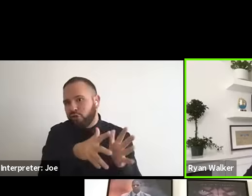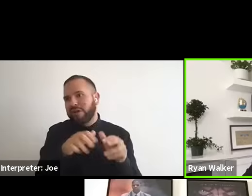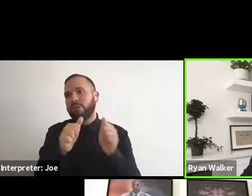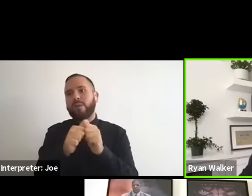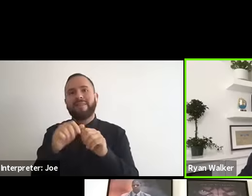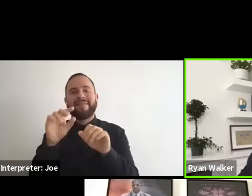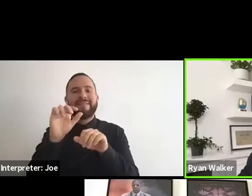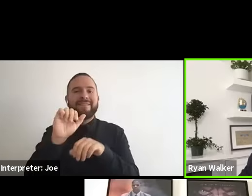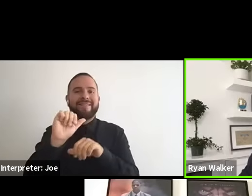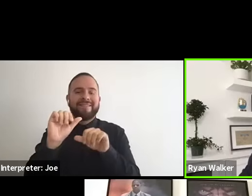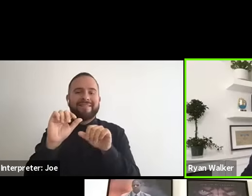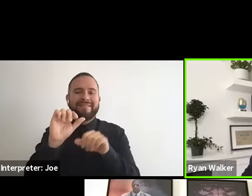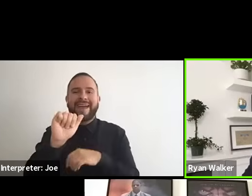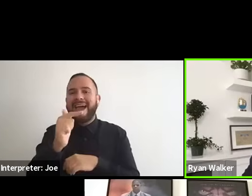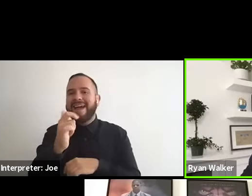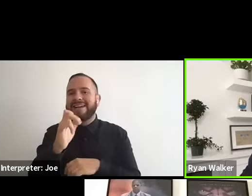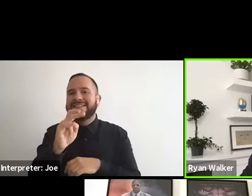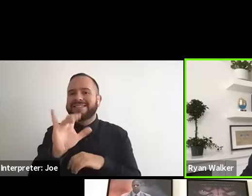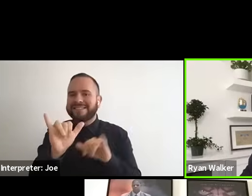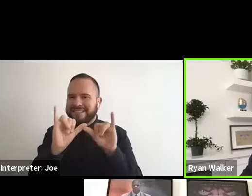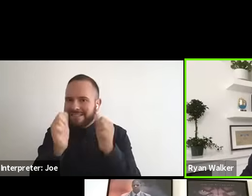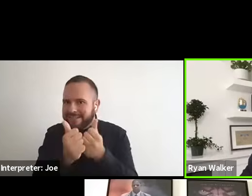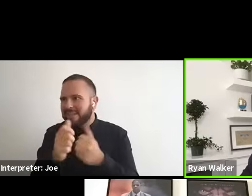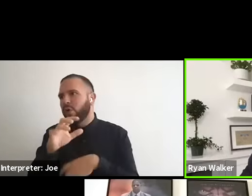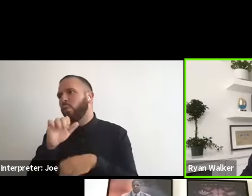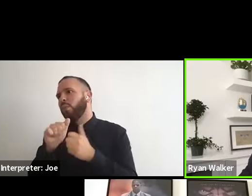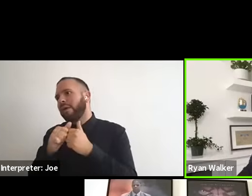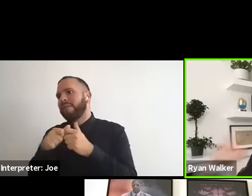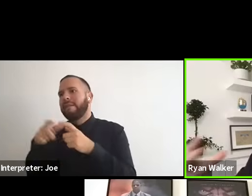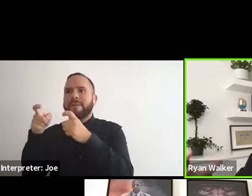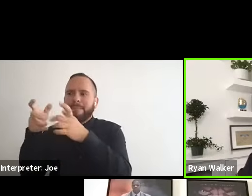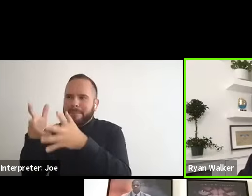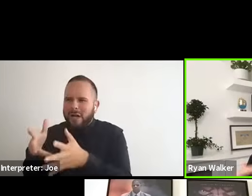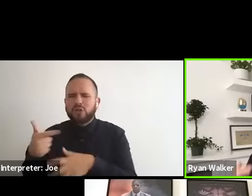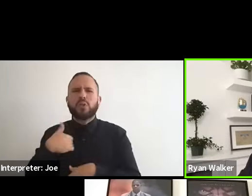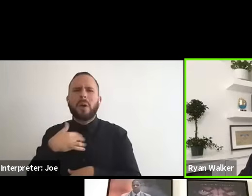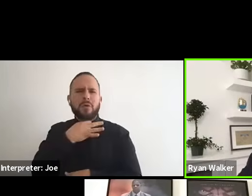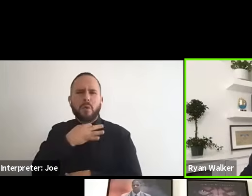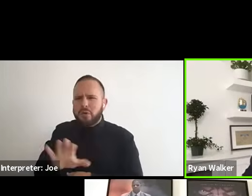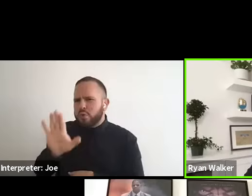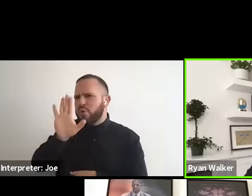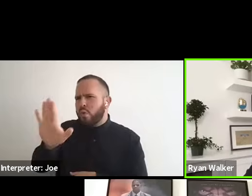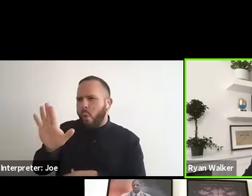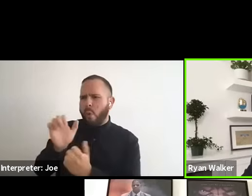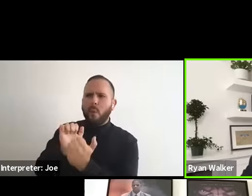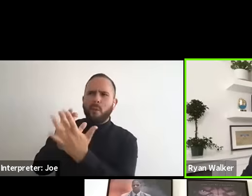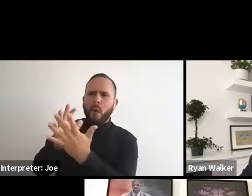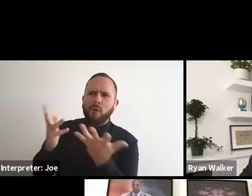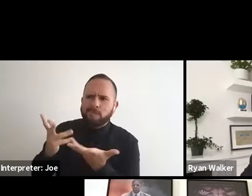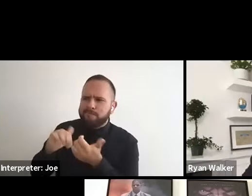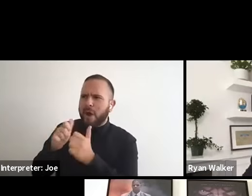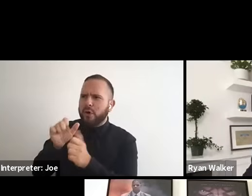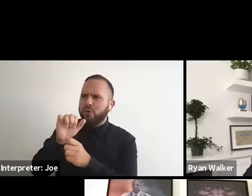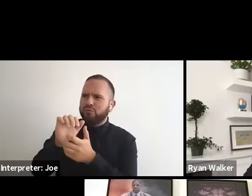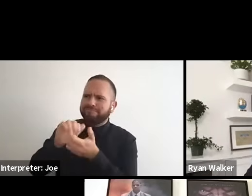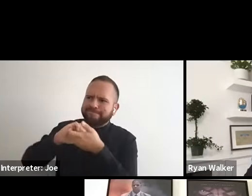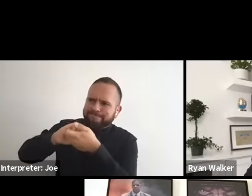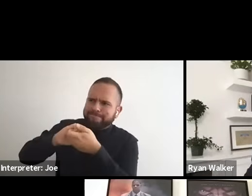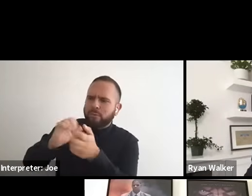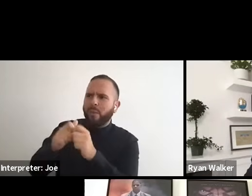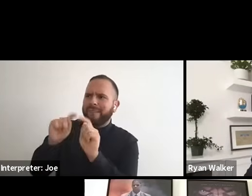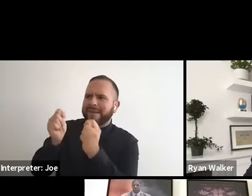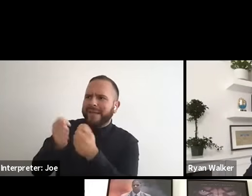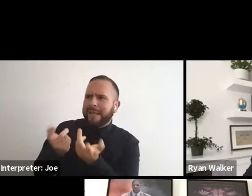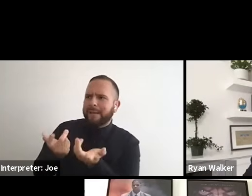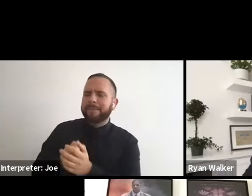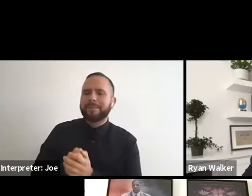How do you personally, you and Jonesworks, work with the team for your clients? Of course, we're all part of